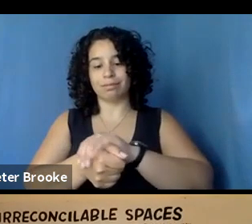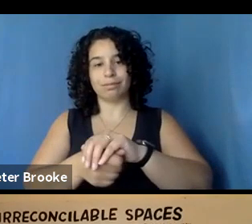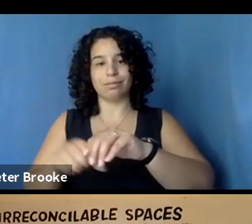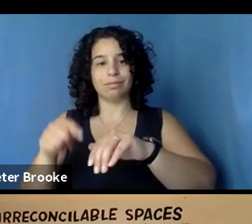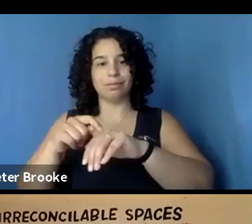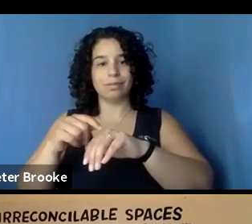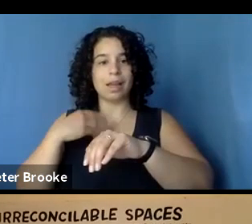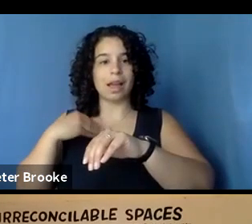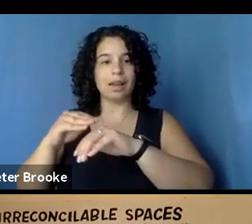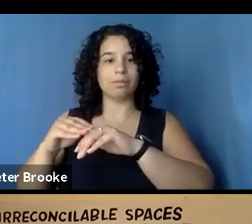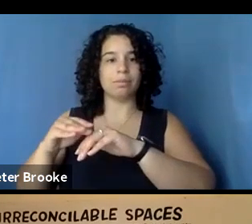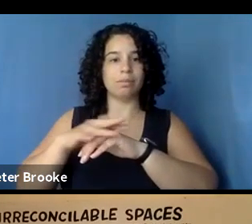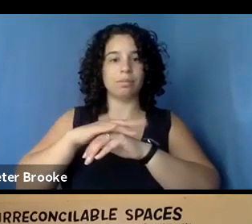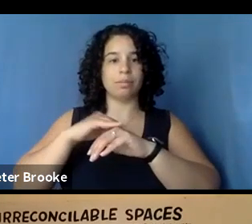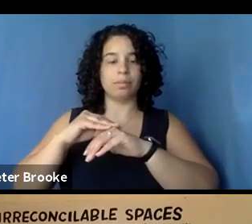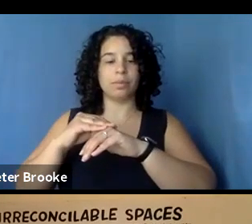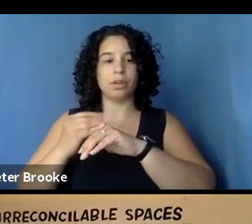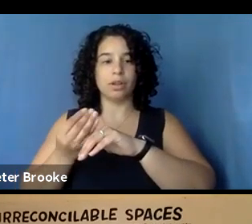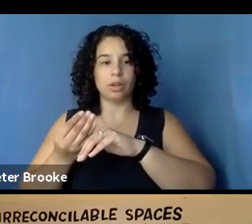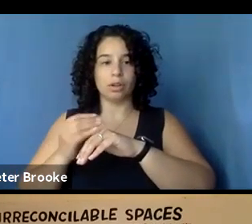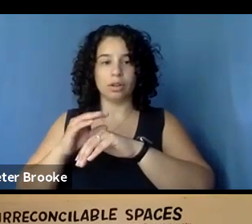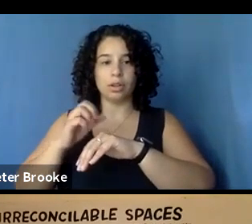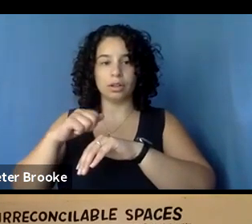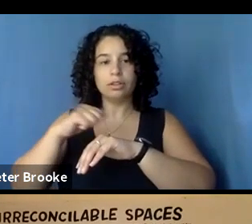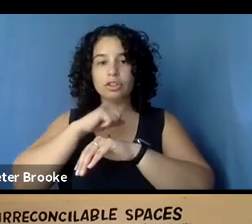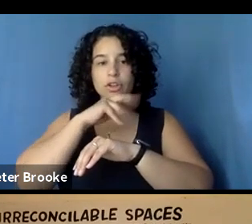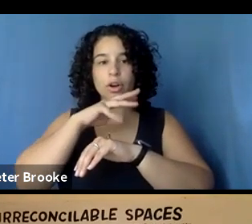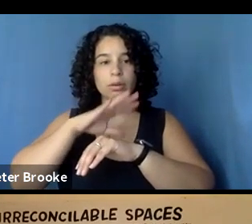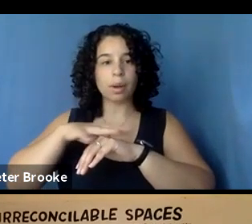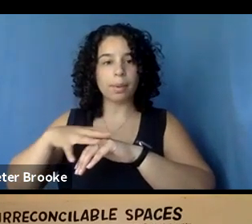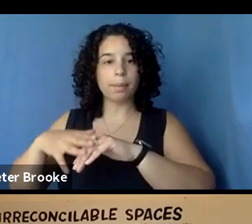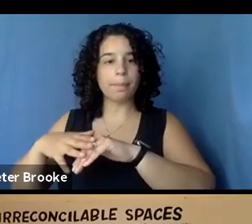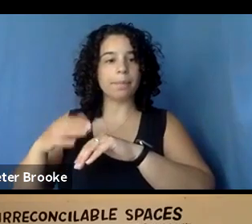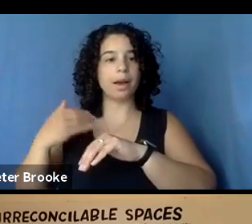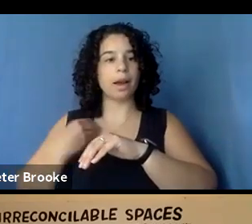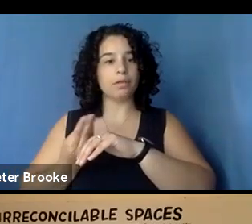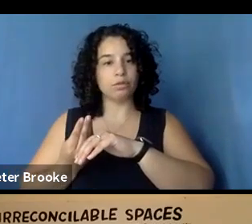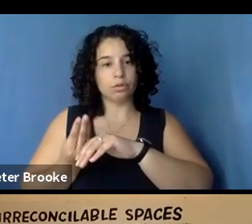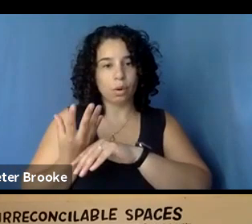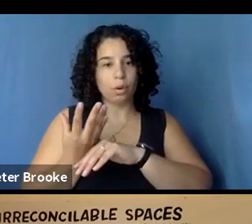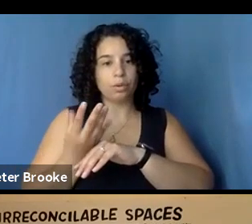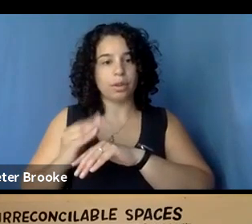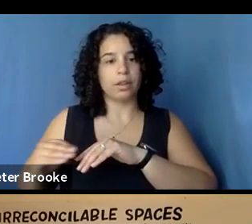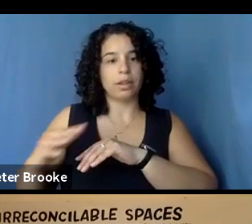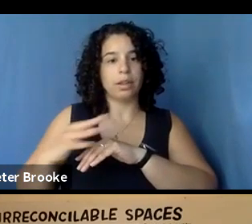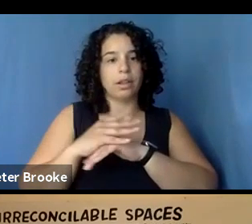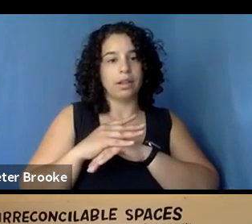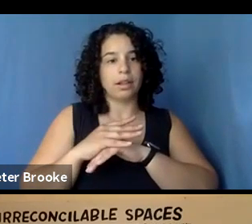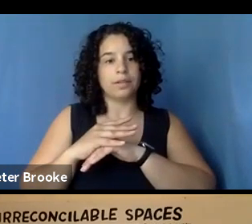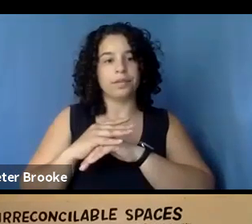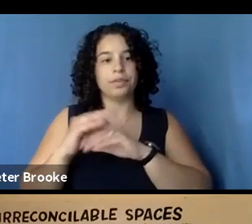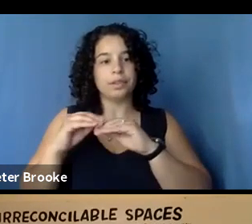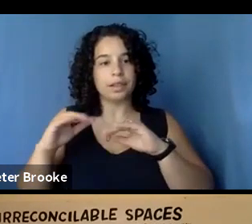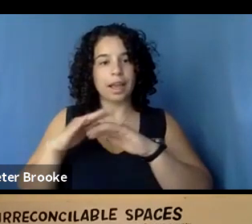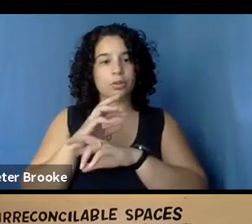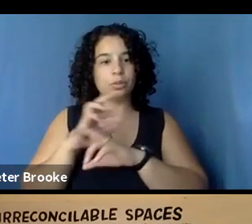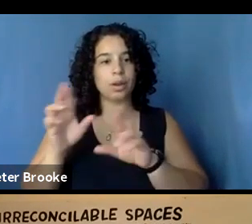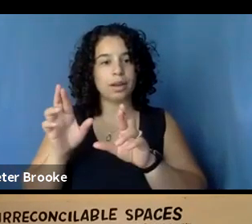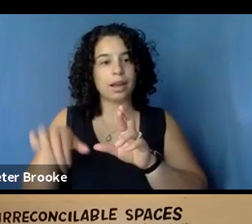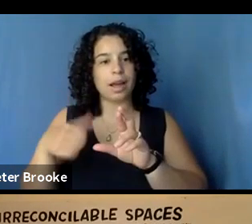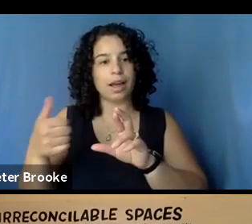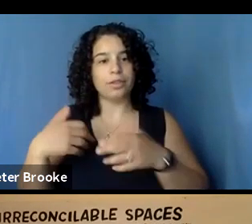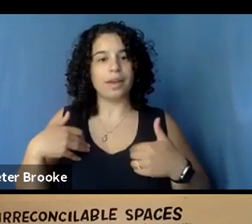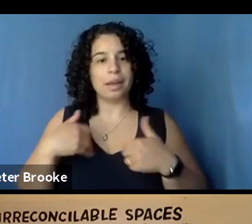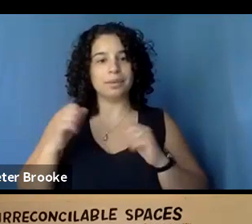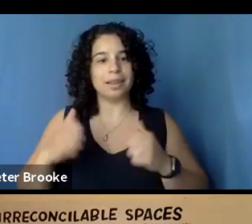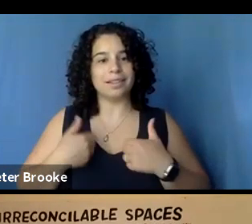growth, so that plants and land-based creatures can also survive, and so